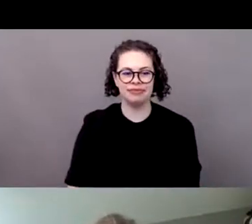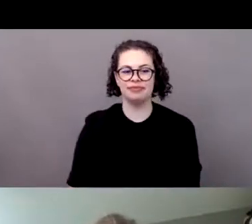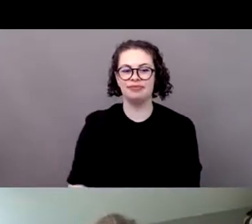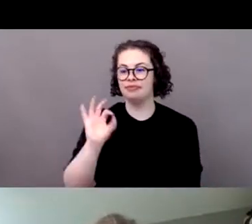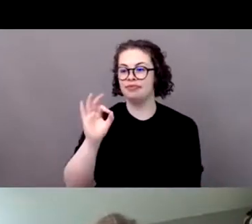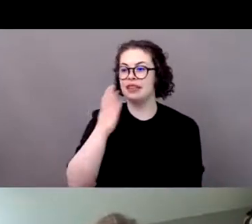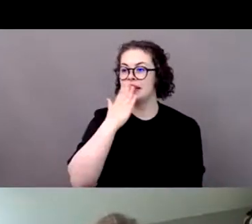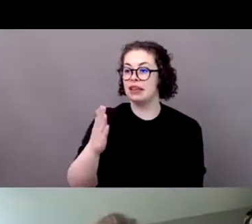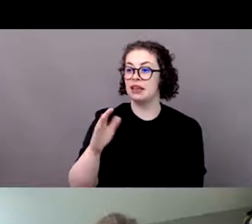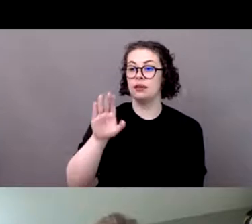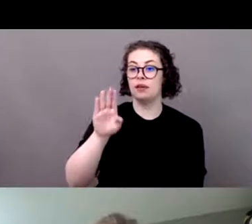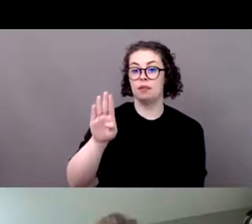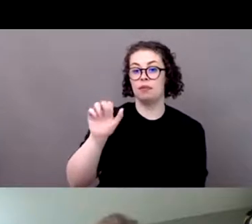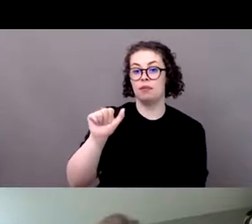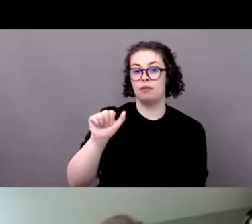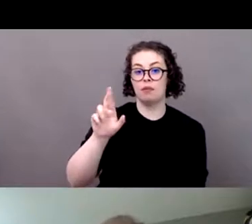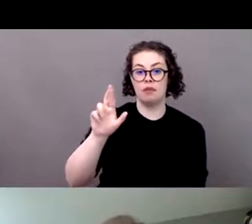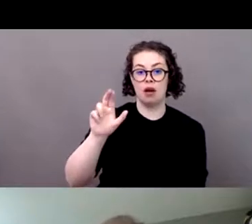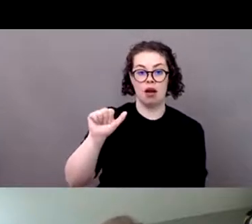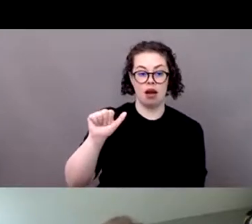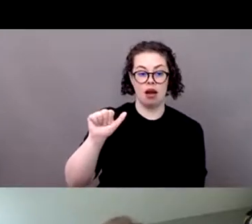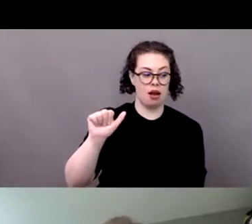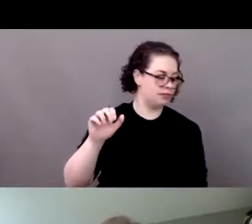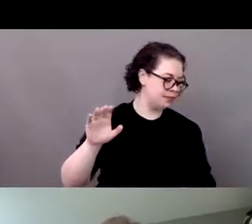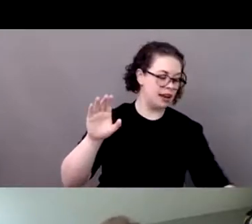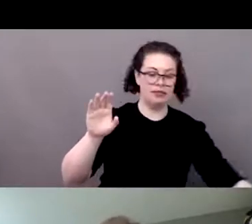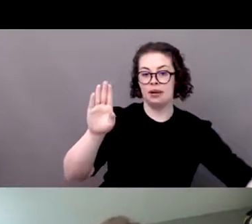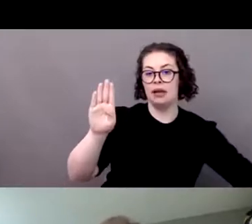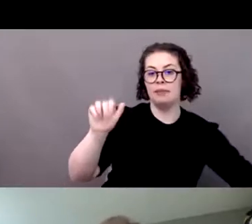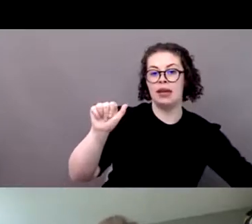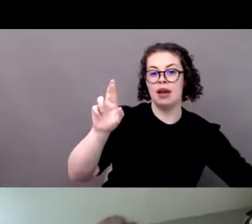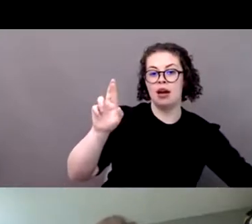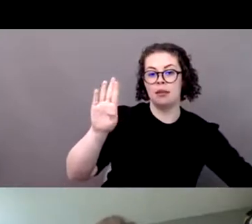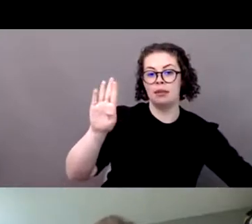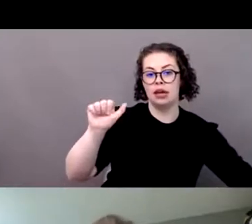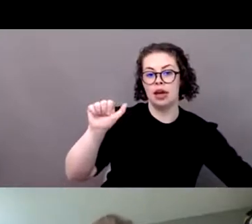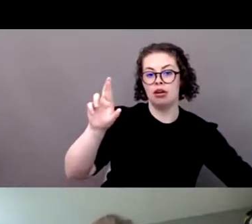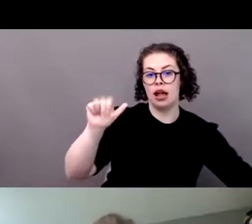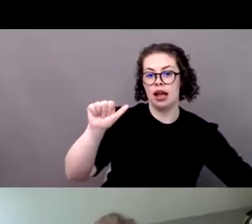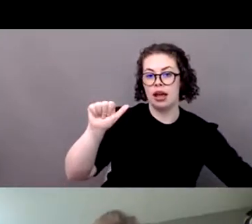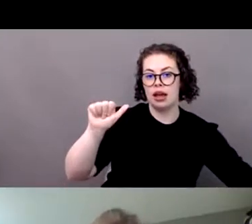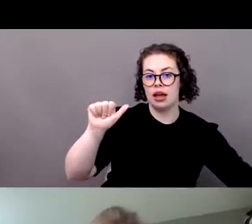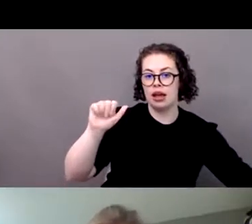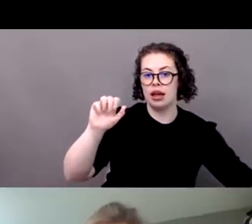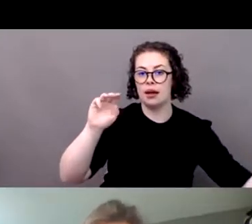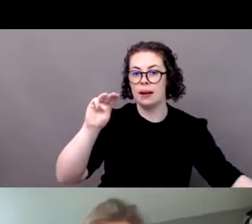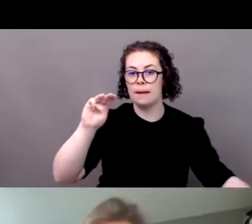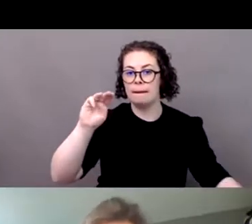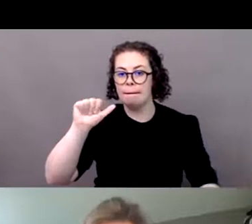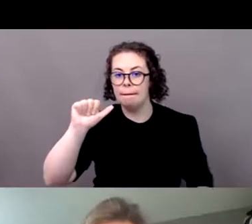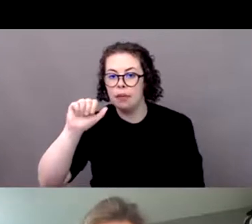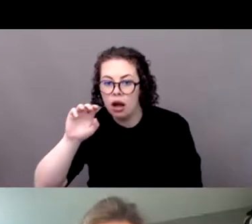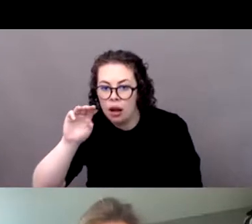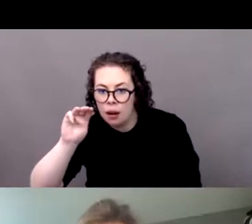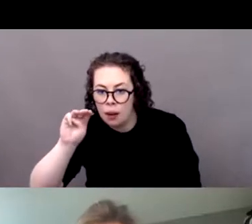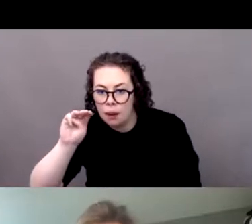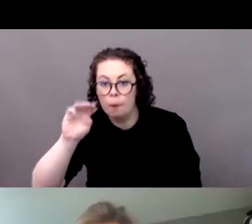Barbara. If you can tell us more about the projects Valerio was talking